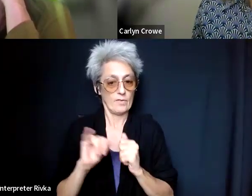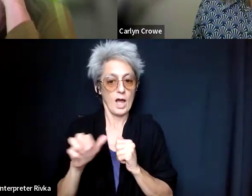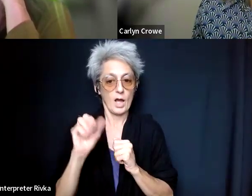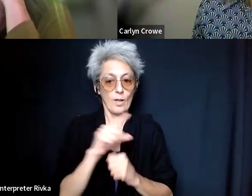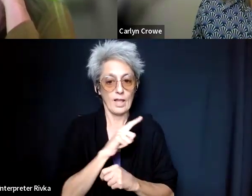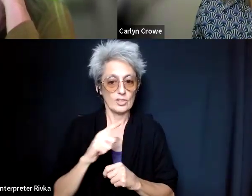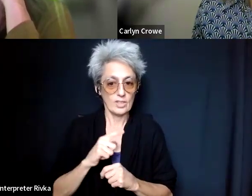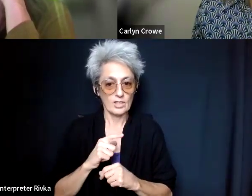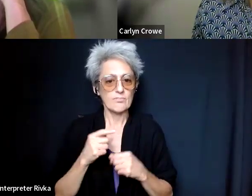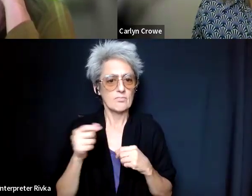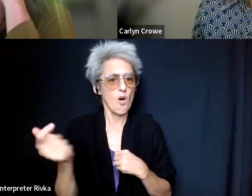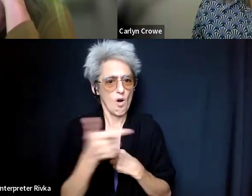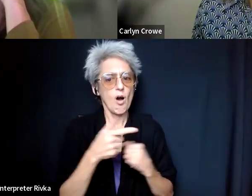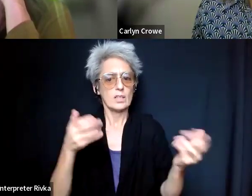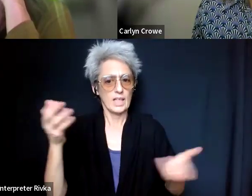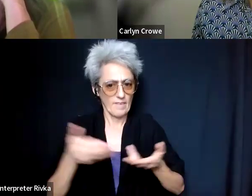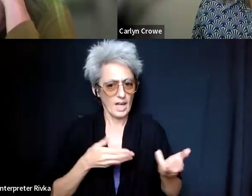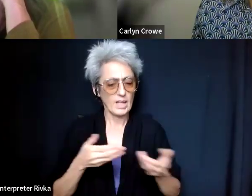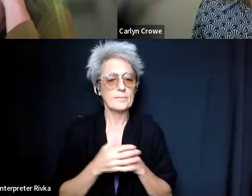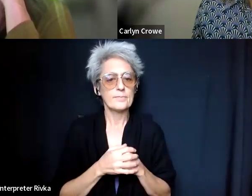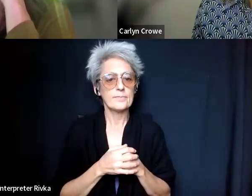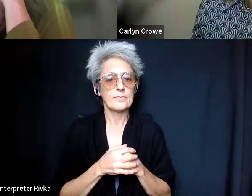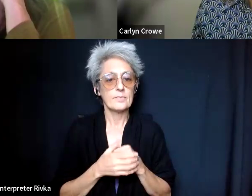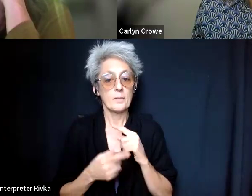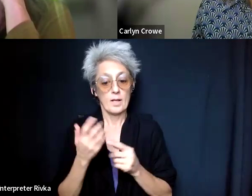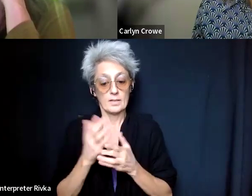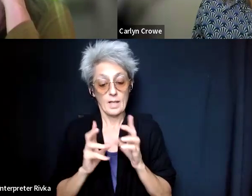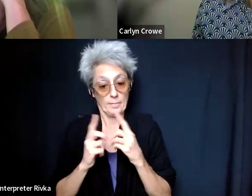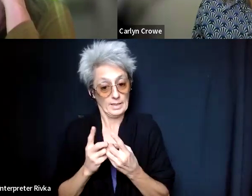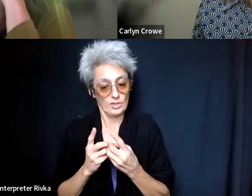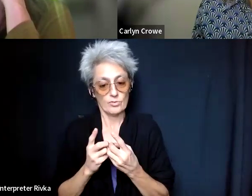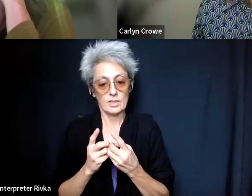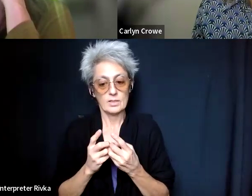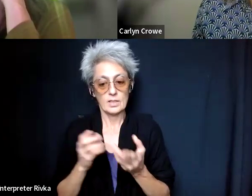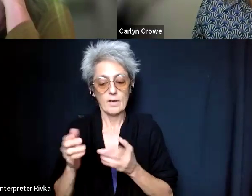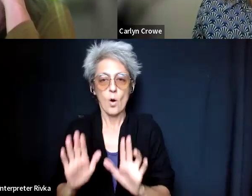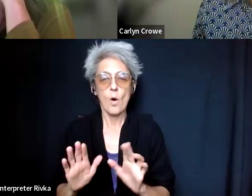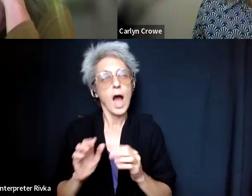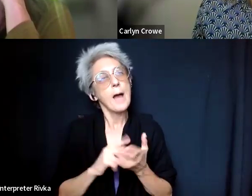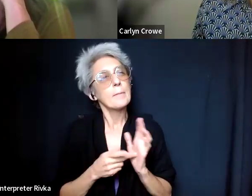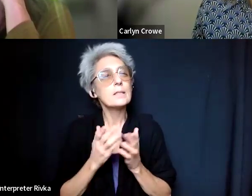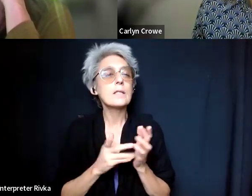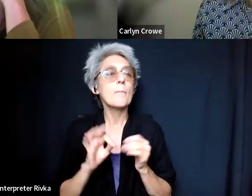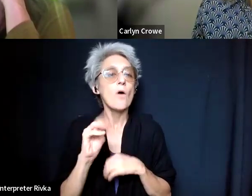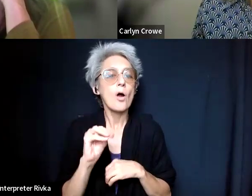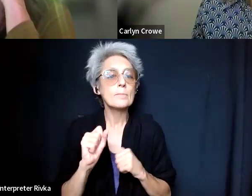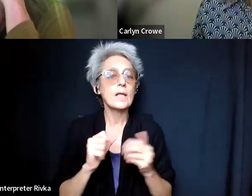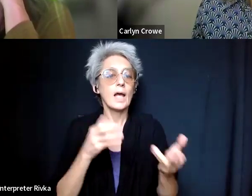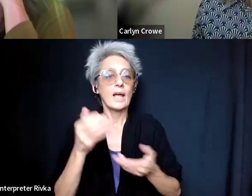invited, as well as some districts invited their, or some of the forums invited their congressional